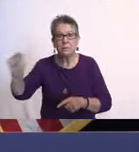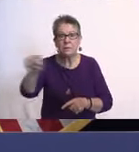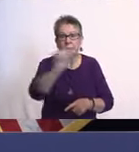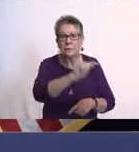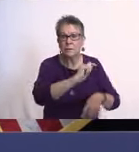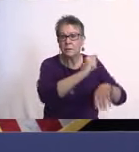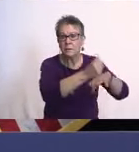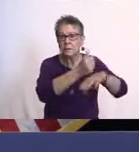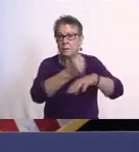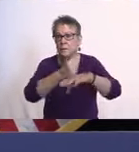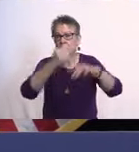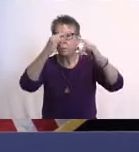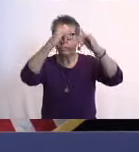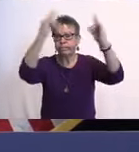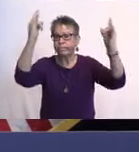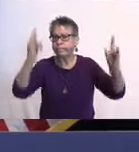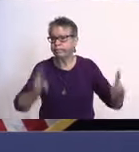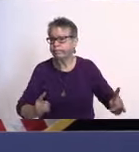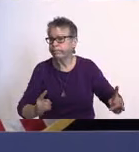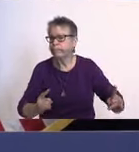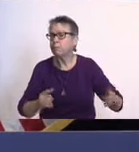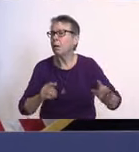Corps, basically to